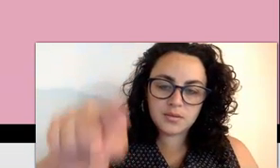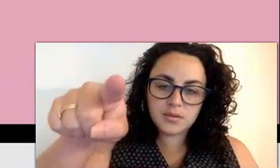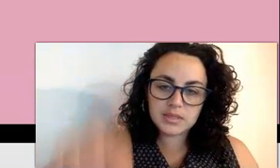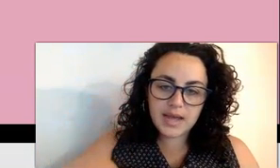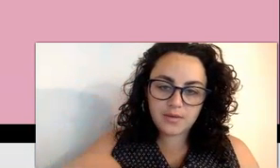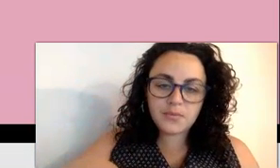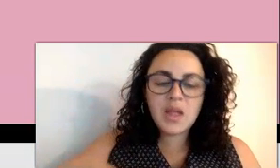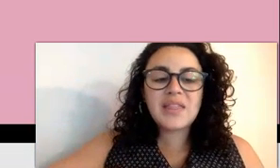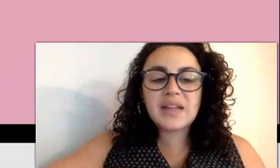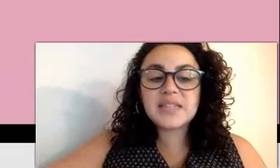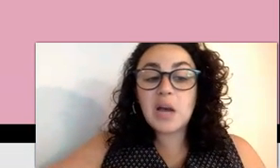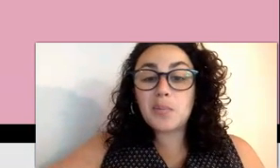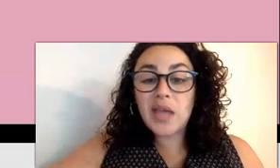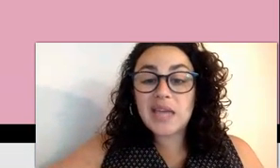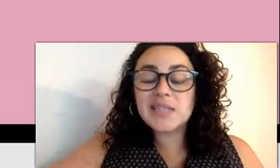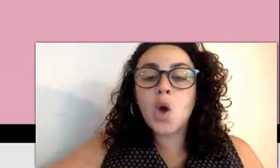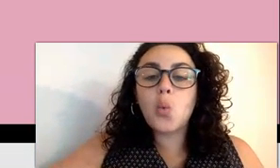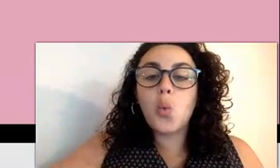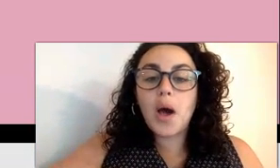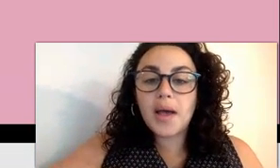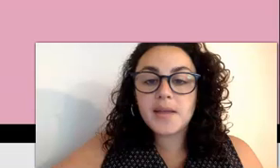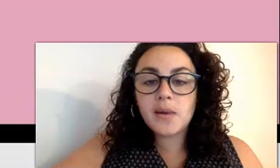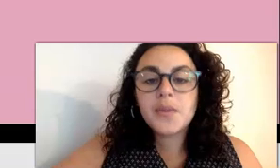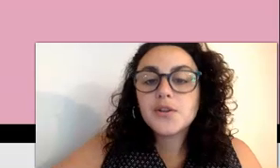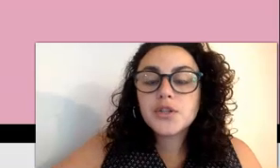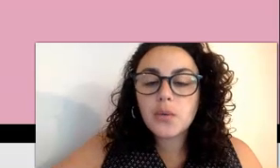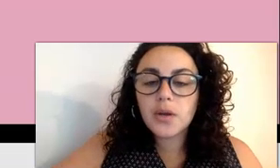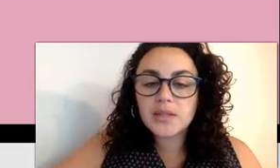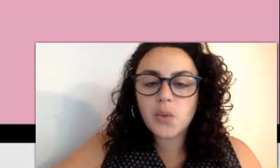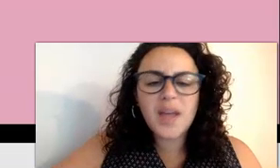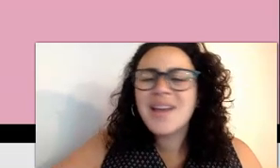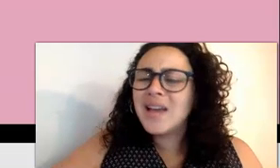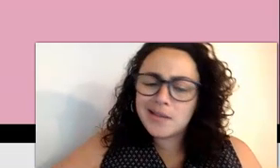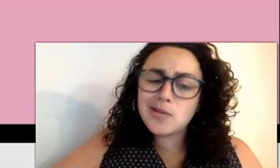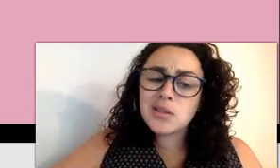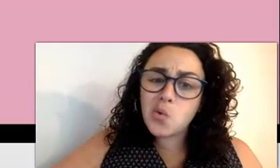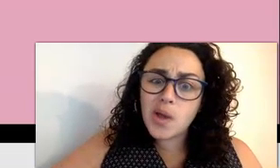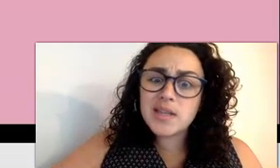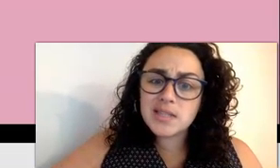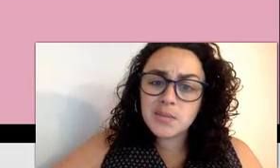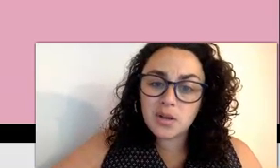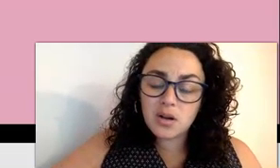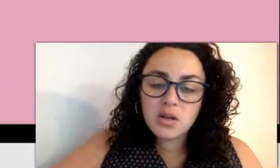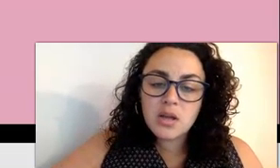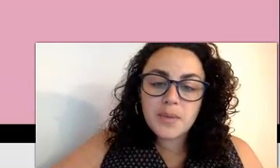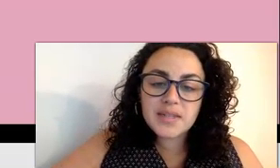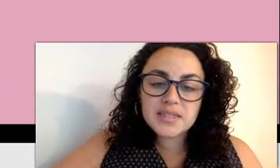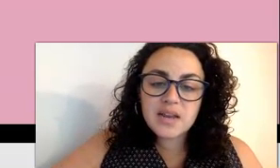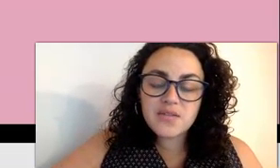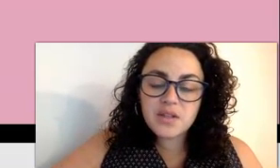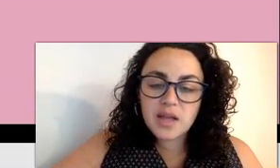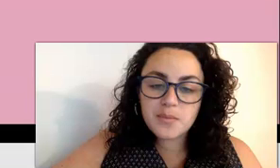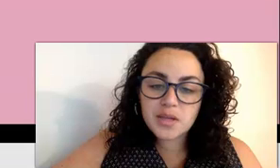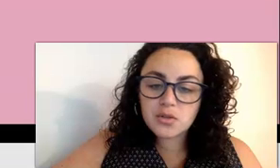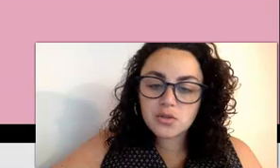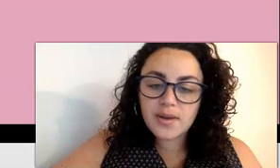diagonal, down. That's an uppercase Y. Here's a lowercase y. It looks quite similar, but instead